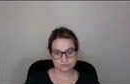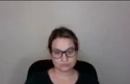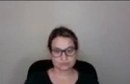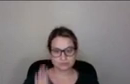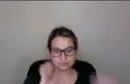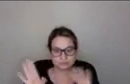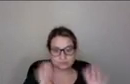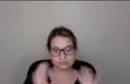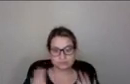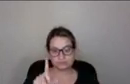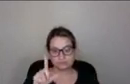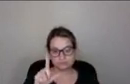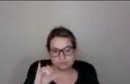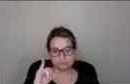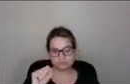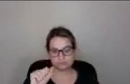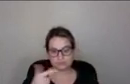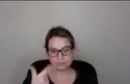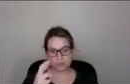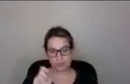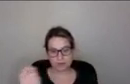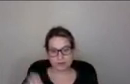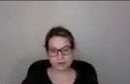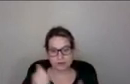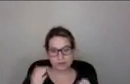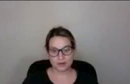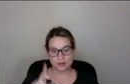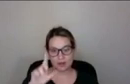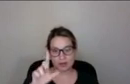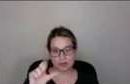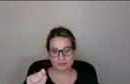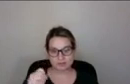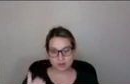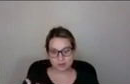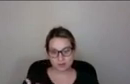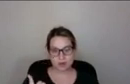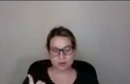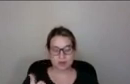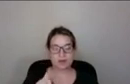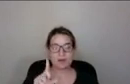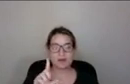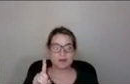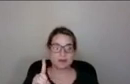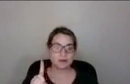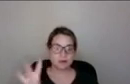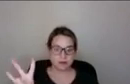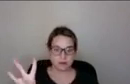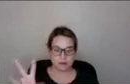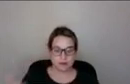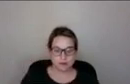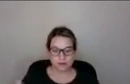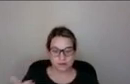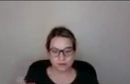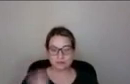Hello, my name is Lisa Green. I'm a resident of Lakeside in the current Legislative District 7. I am here